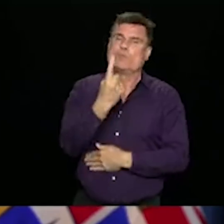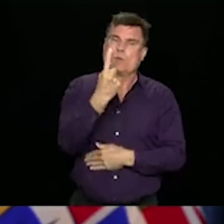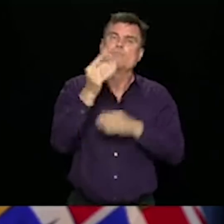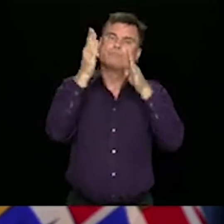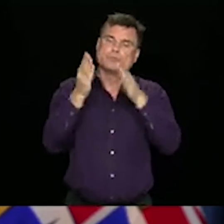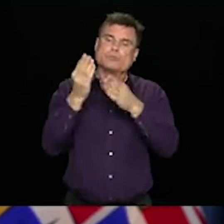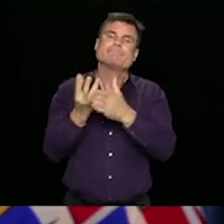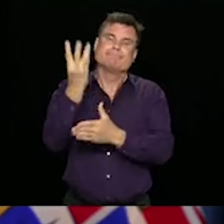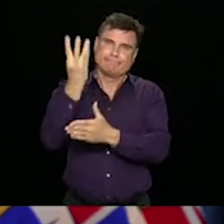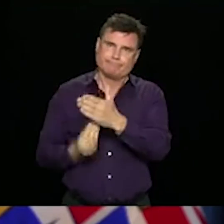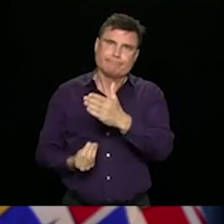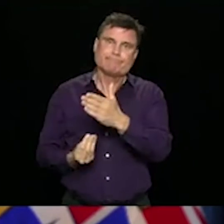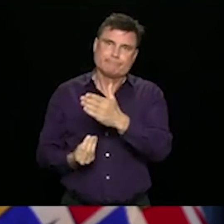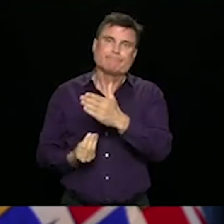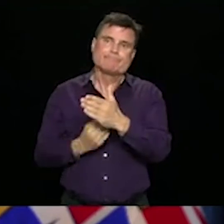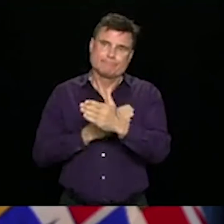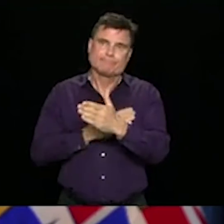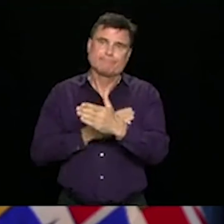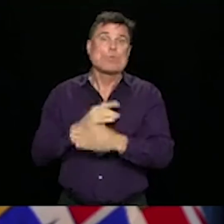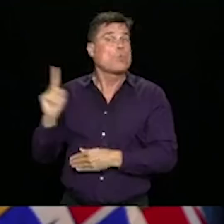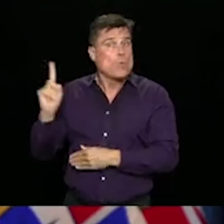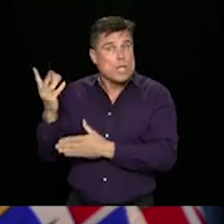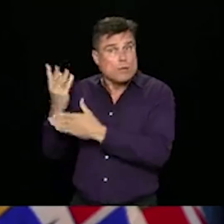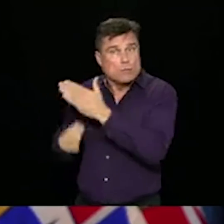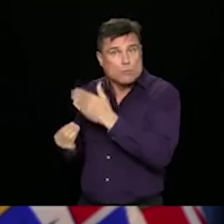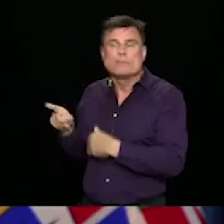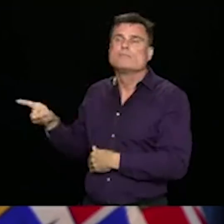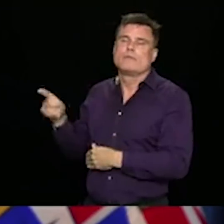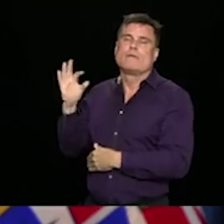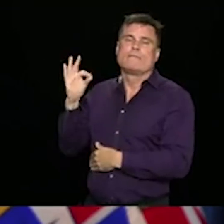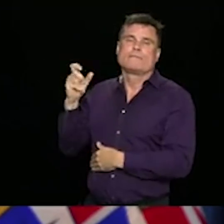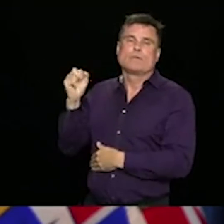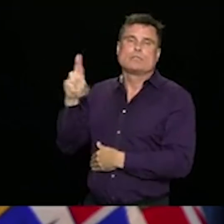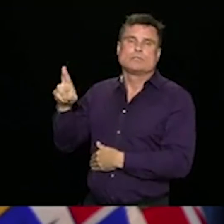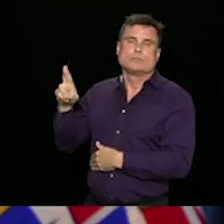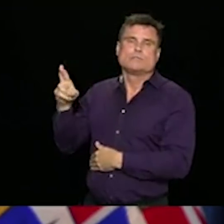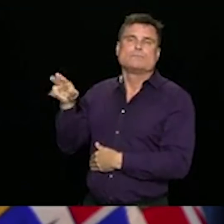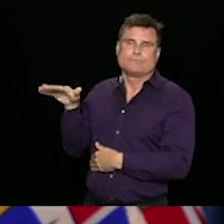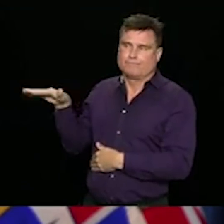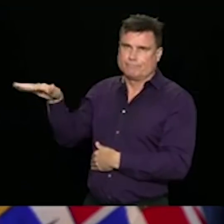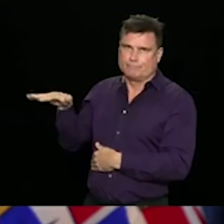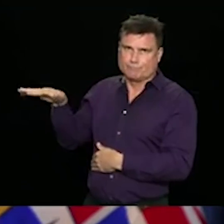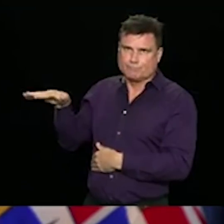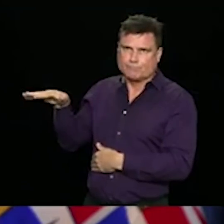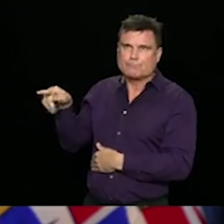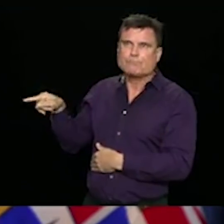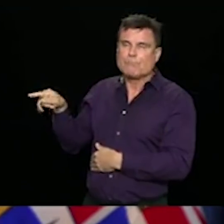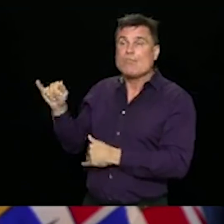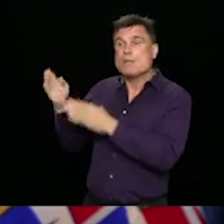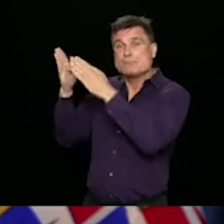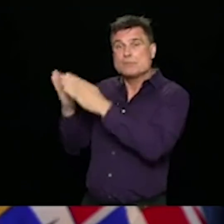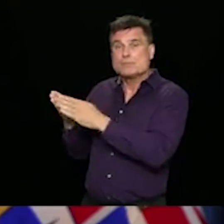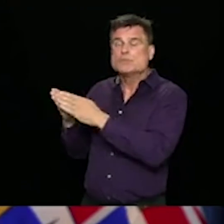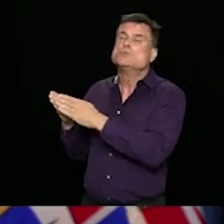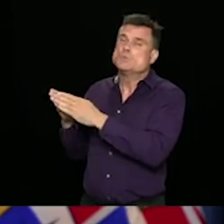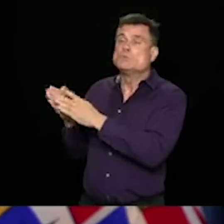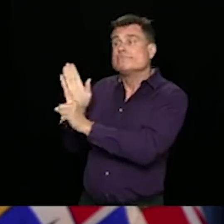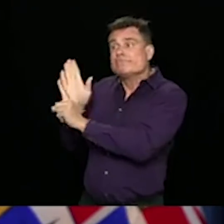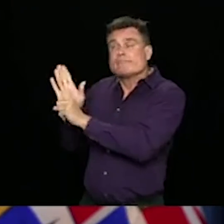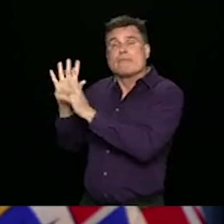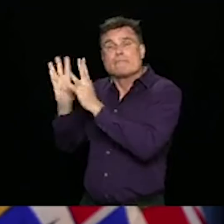home in Fraser Health. And our condolences go to the family and the care providers in the community of their loved